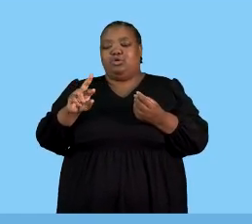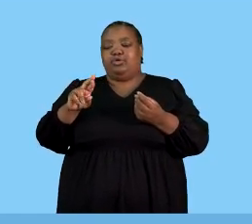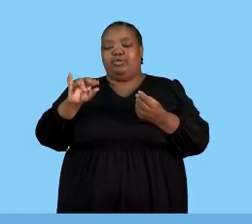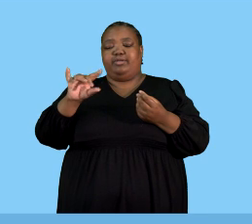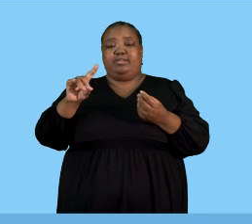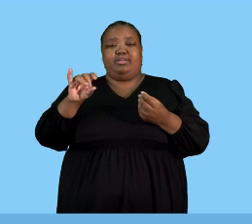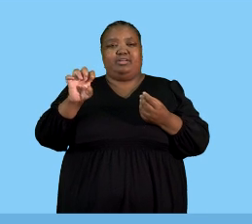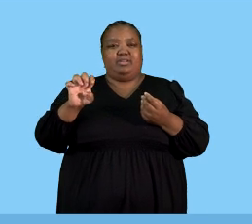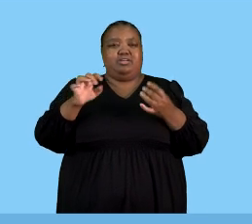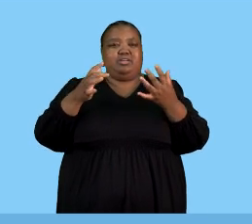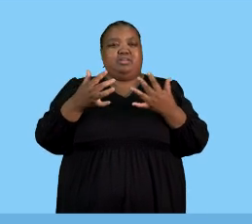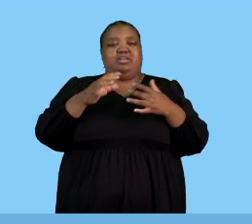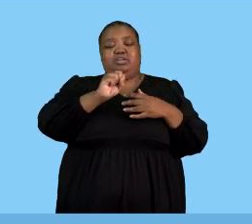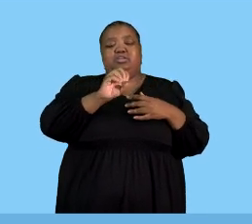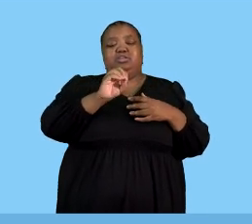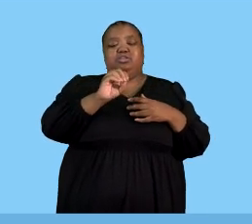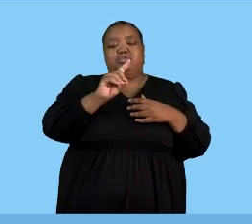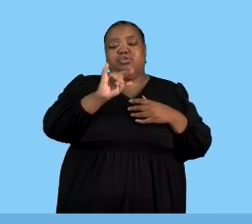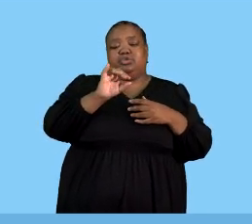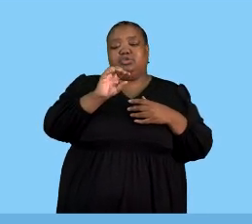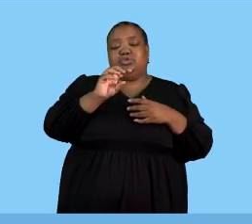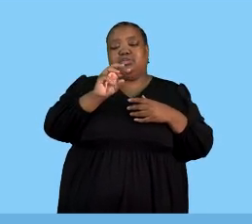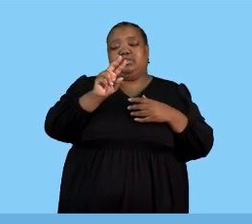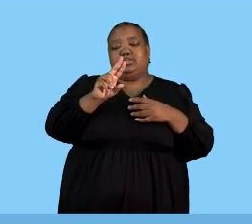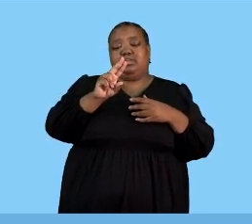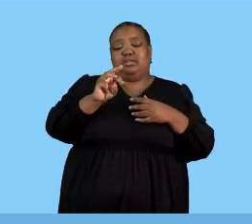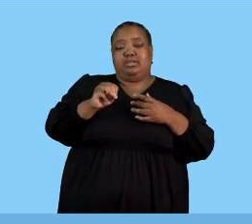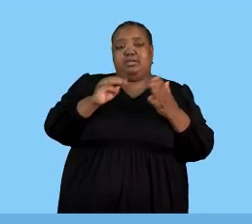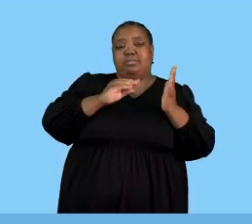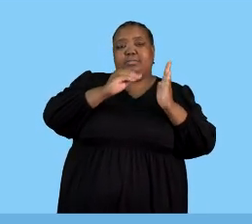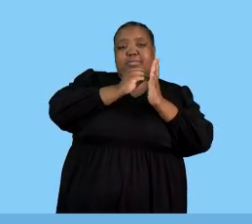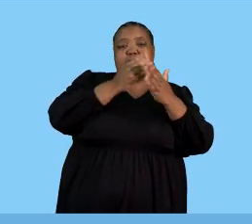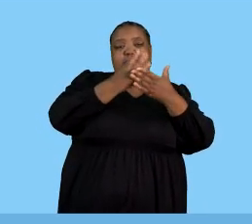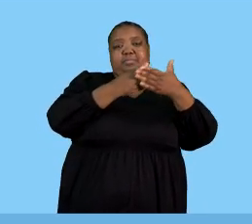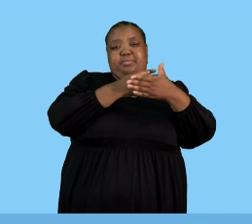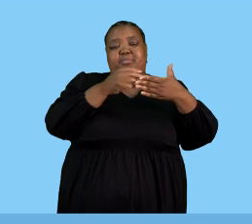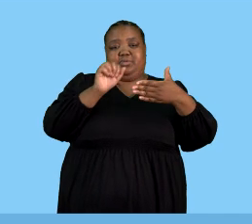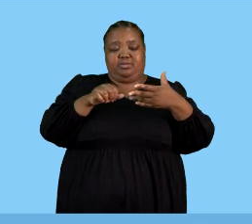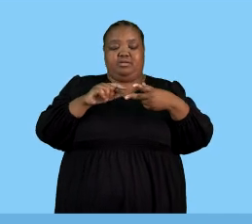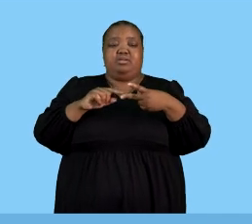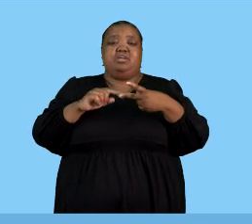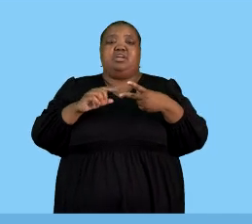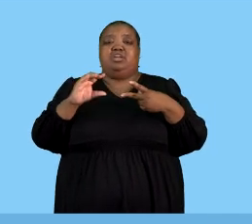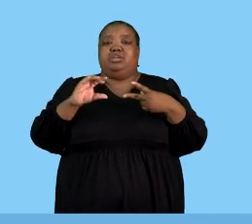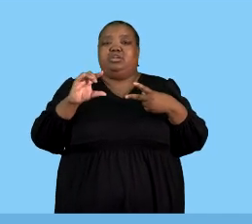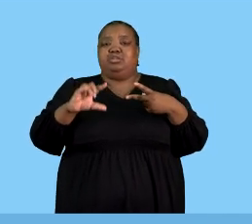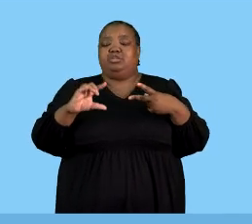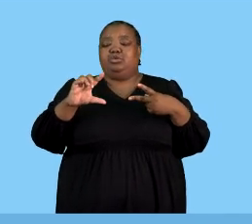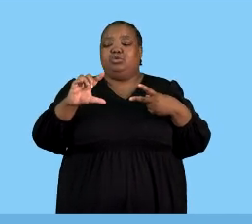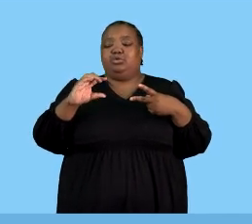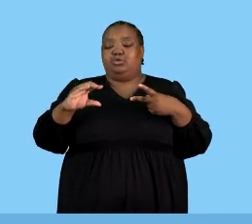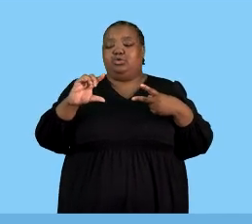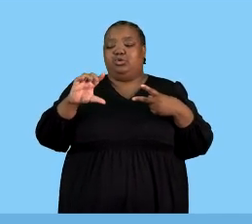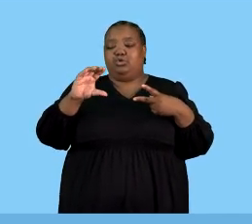that made it up. The sodium is a metal found in the periodic table, And then our chlorine is a gas also found in